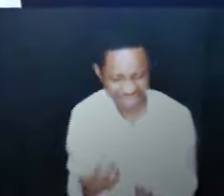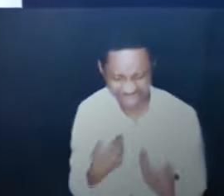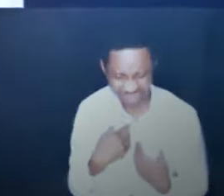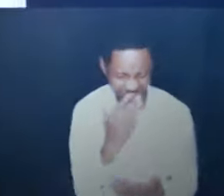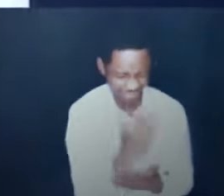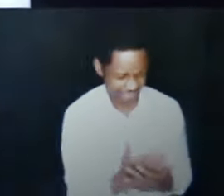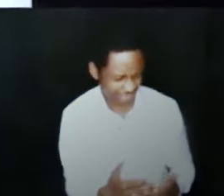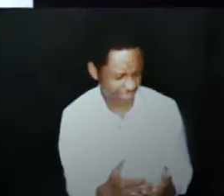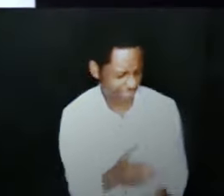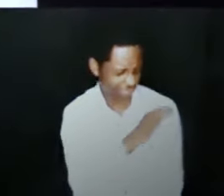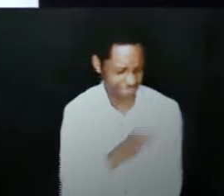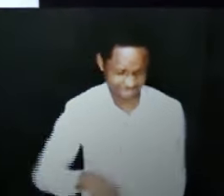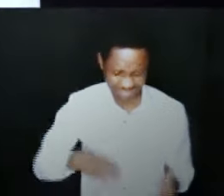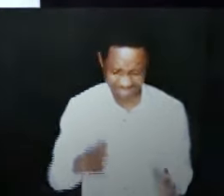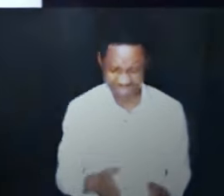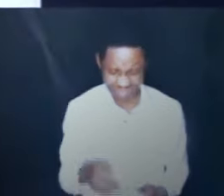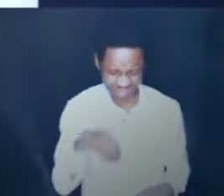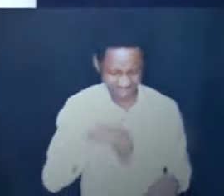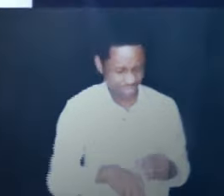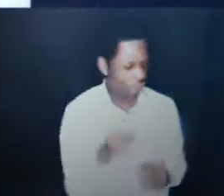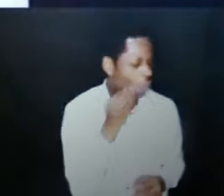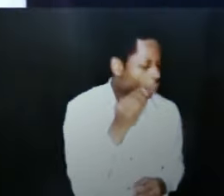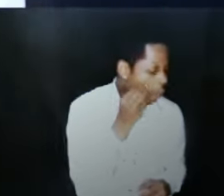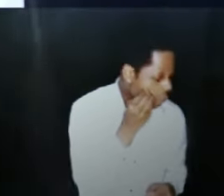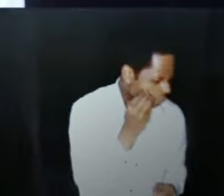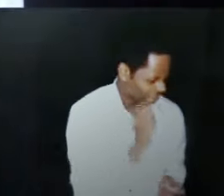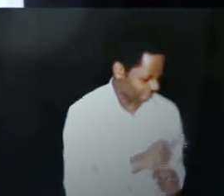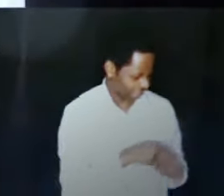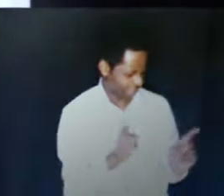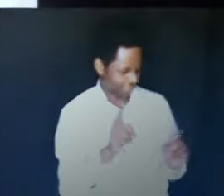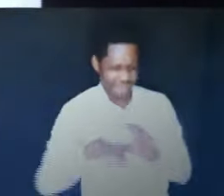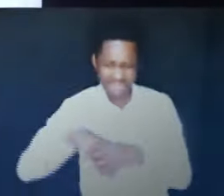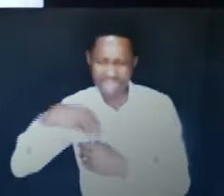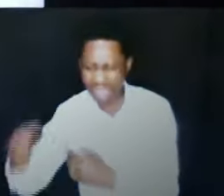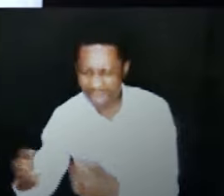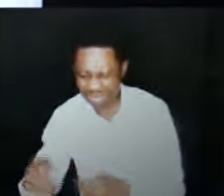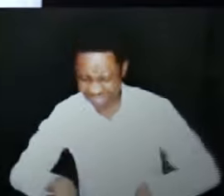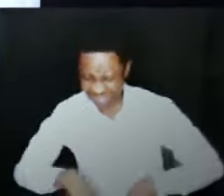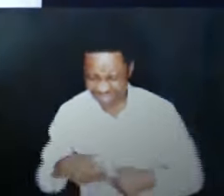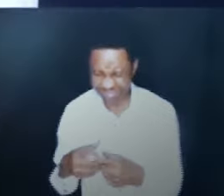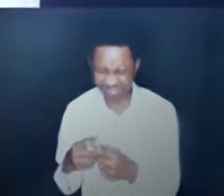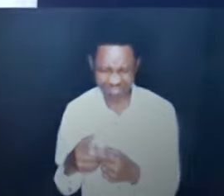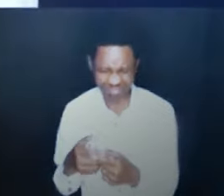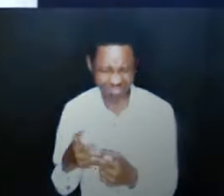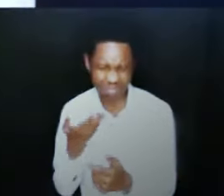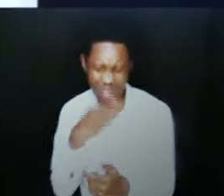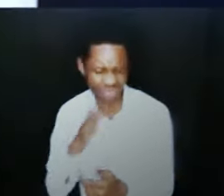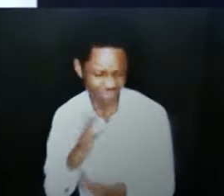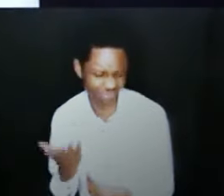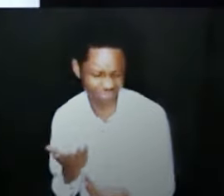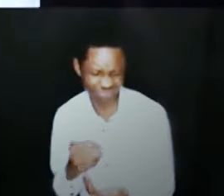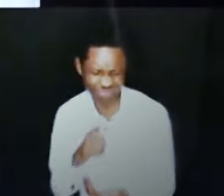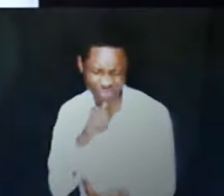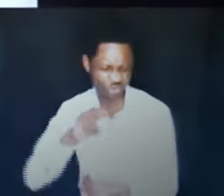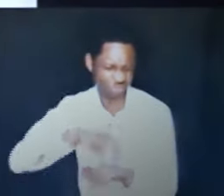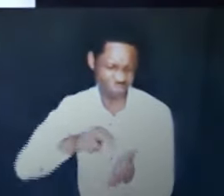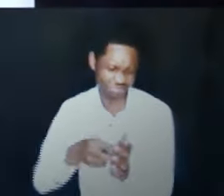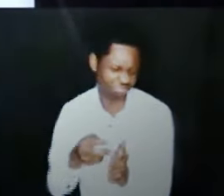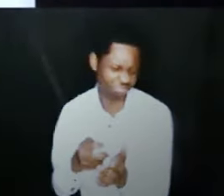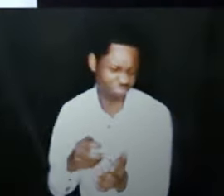different story. Now, true repentance should generate real conviction.